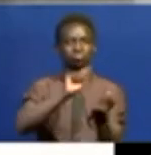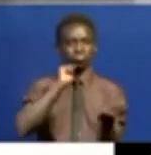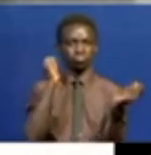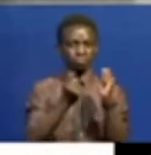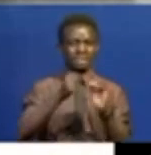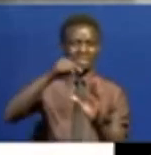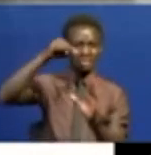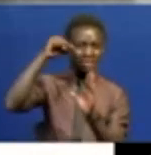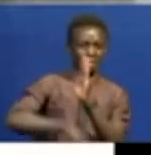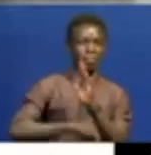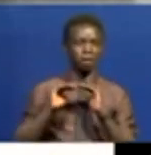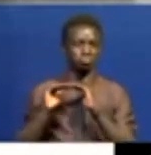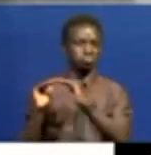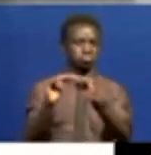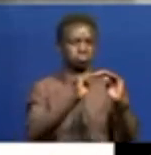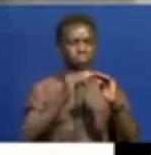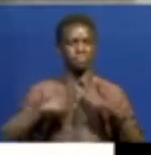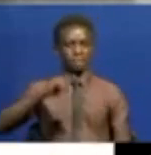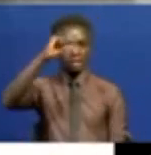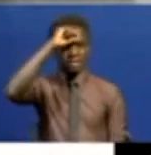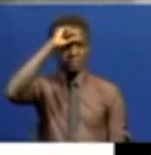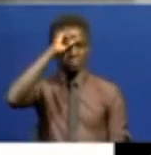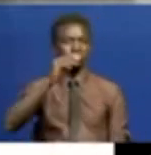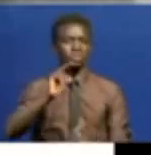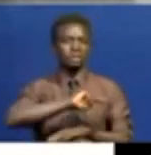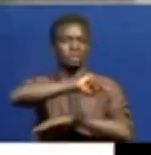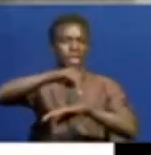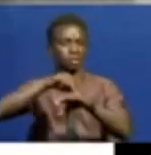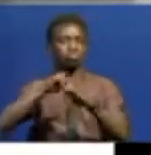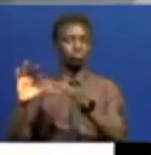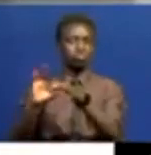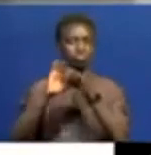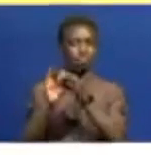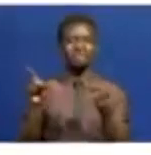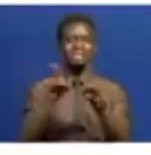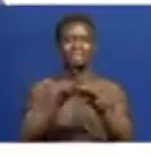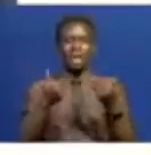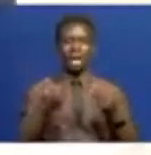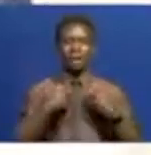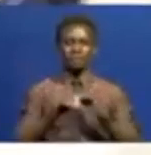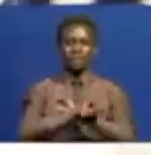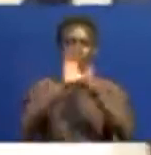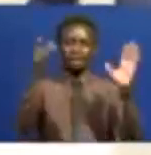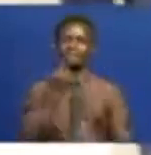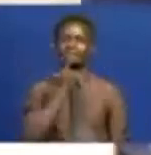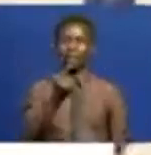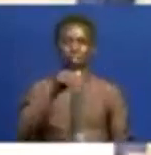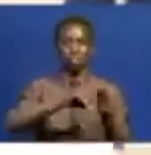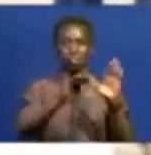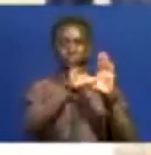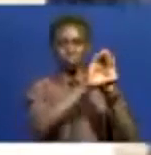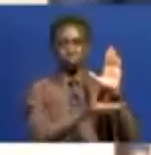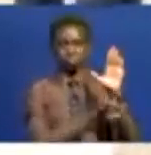and entrench national unity as enshrined in the Constitution. On Thursday, the National Dialogue